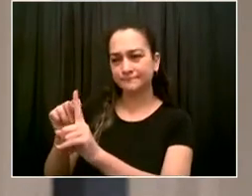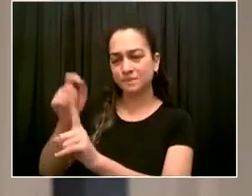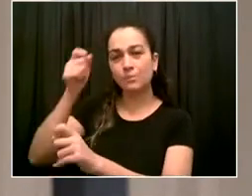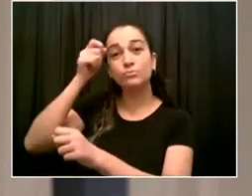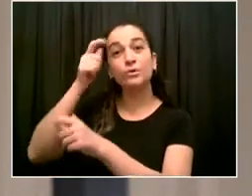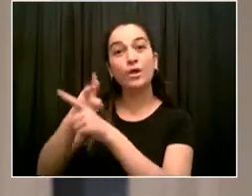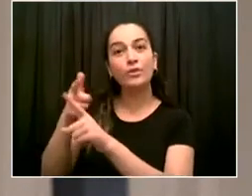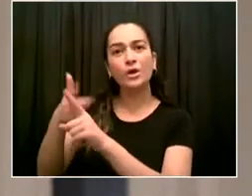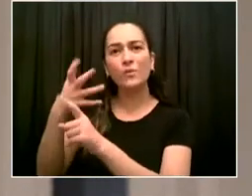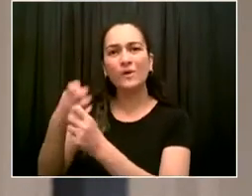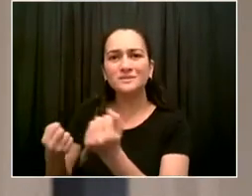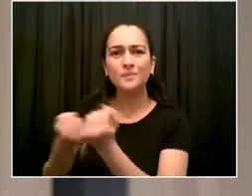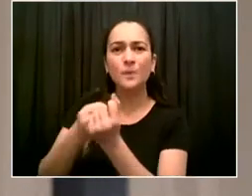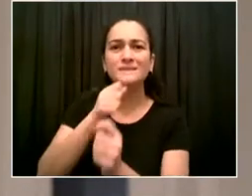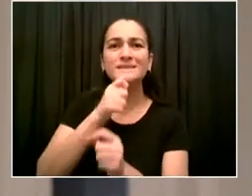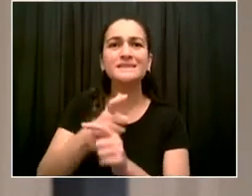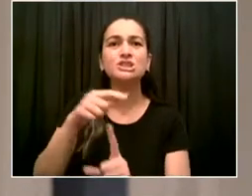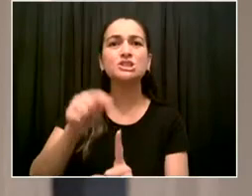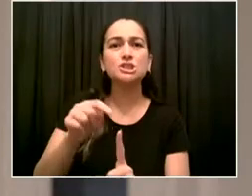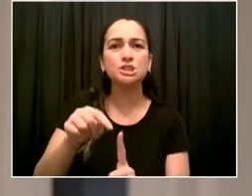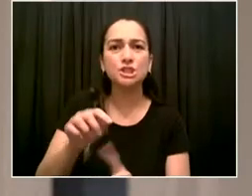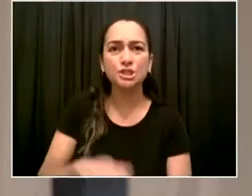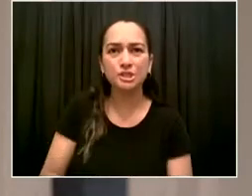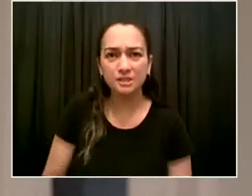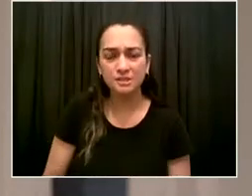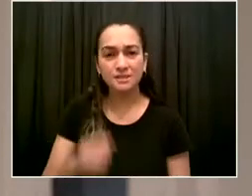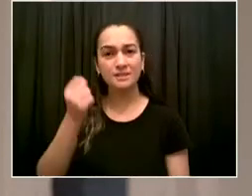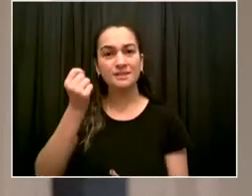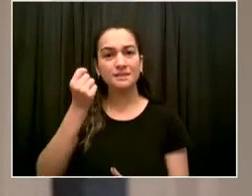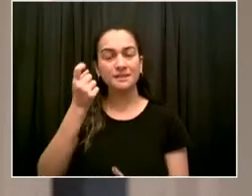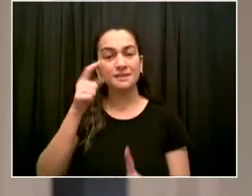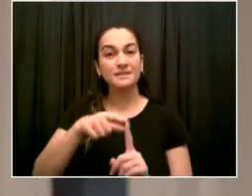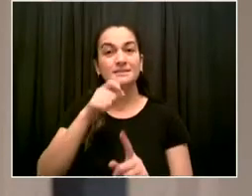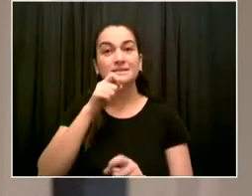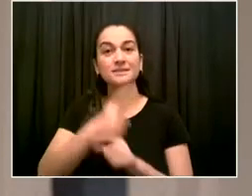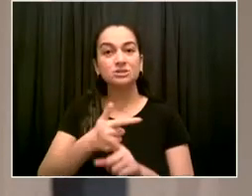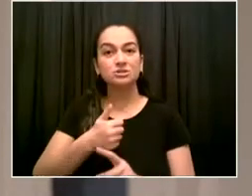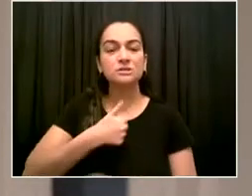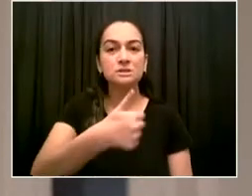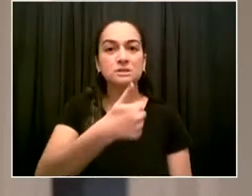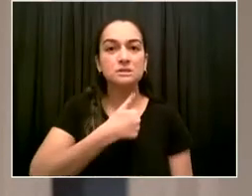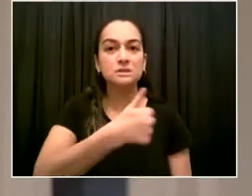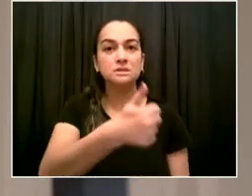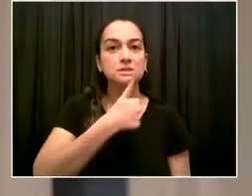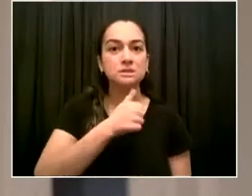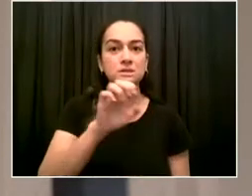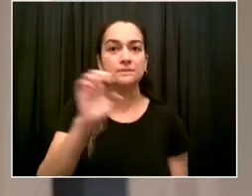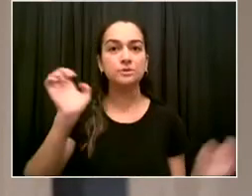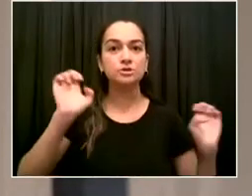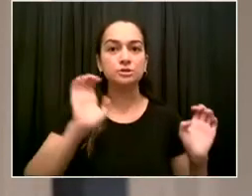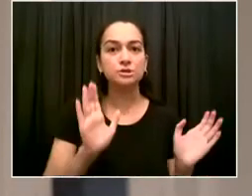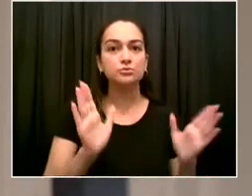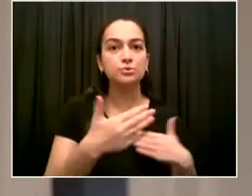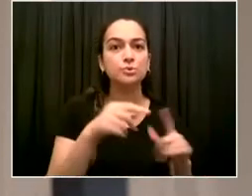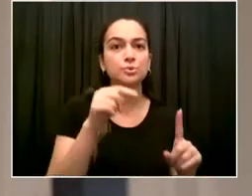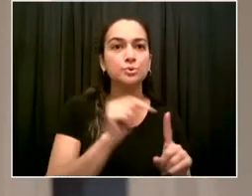rooms. And there was a Dominican father who was desperate to help his son recover from substance